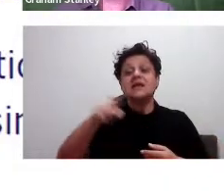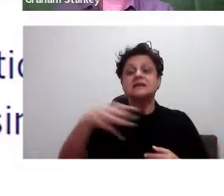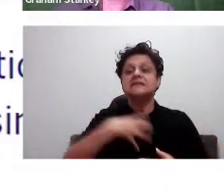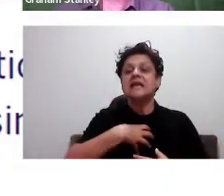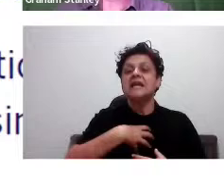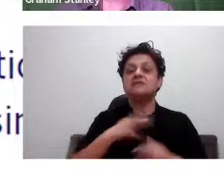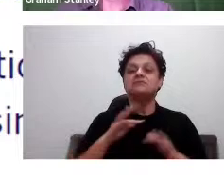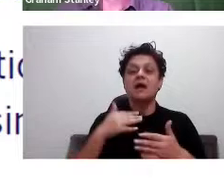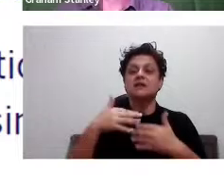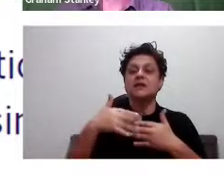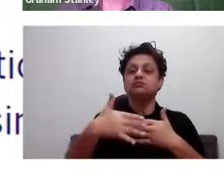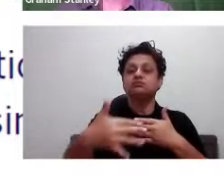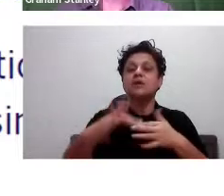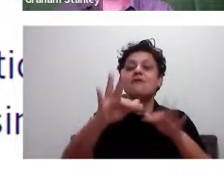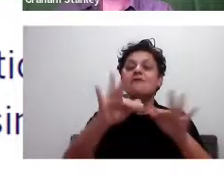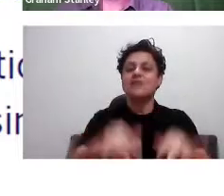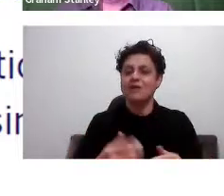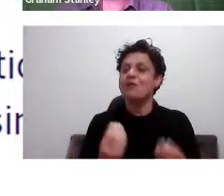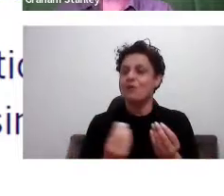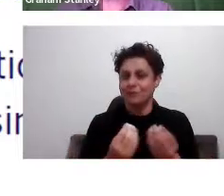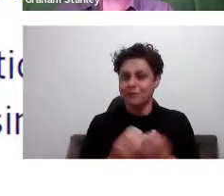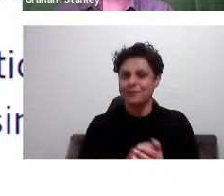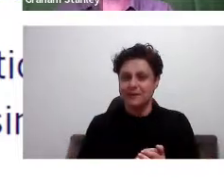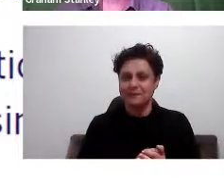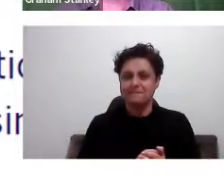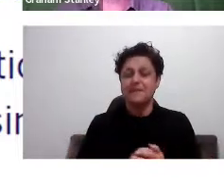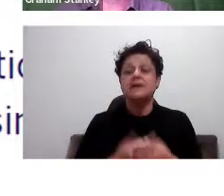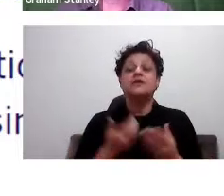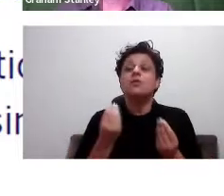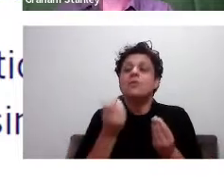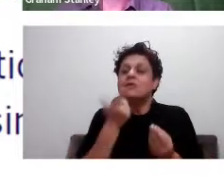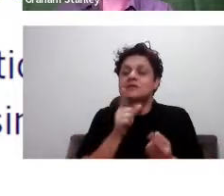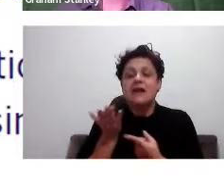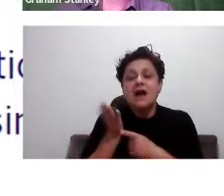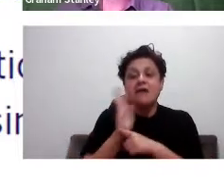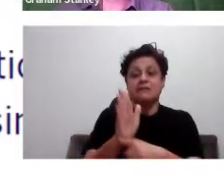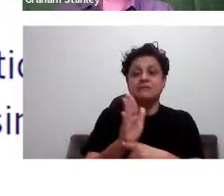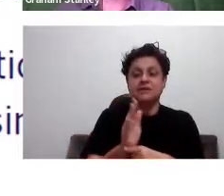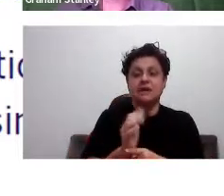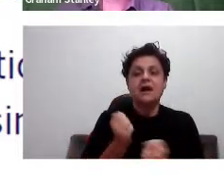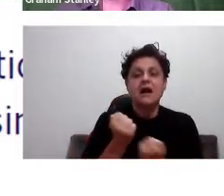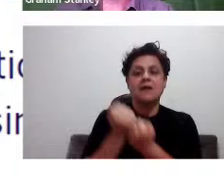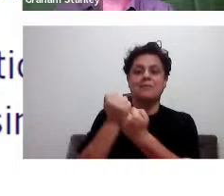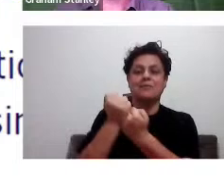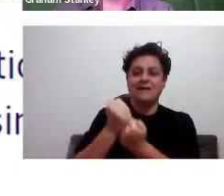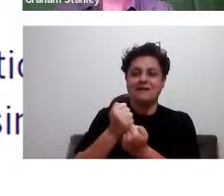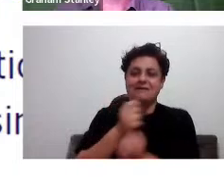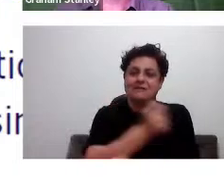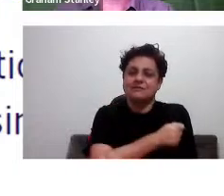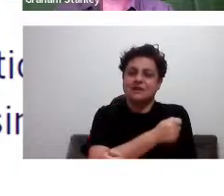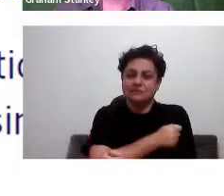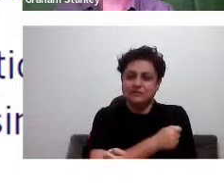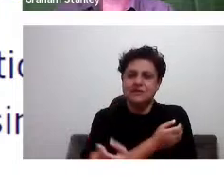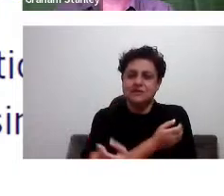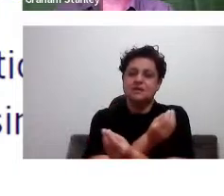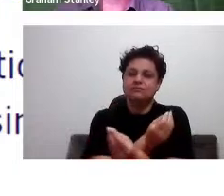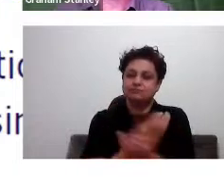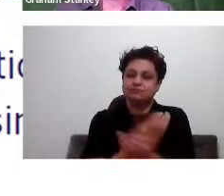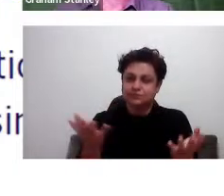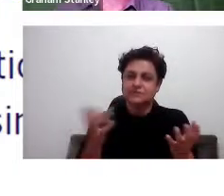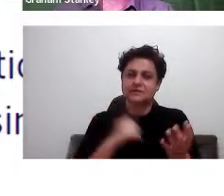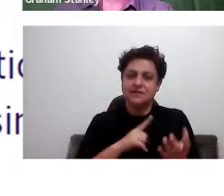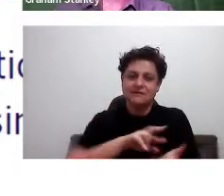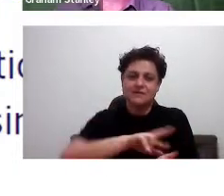providing differentiation, a variety of ways to access information. Learners who struggle with phonological processing, for